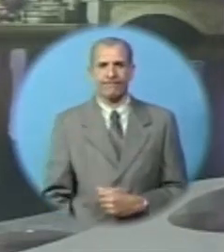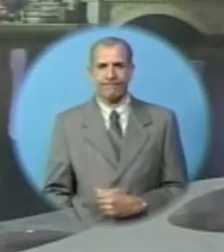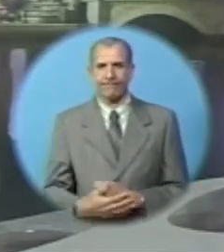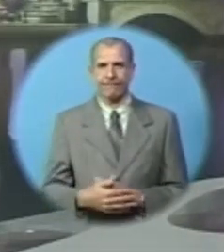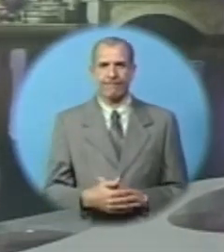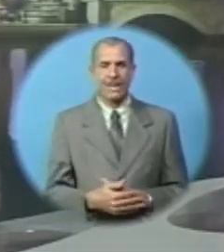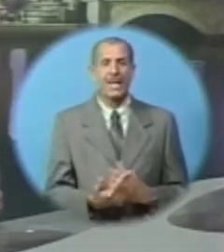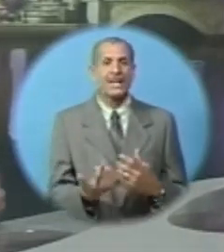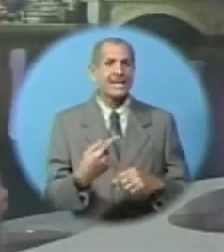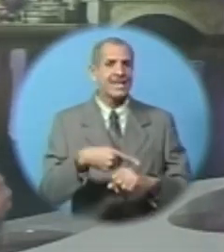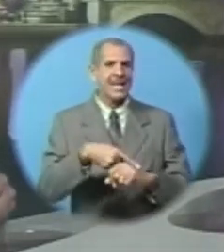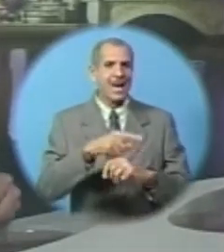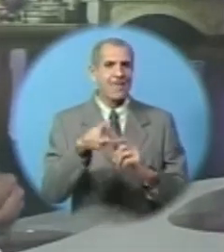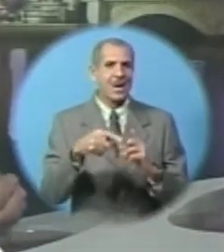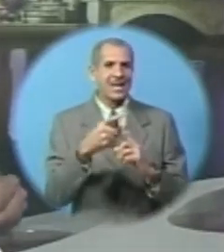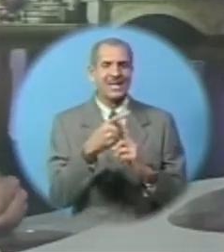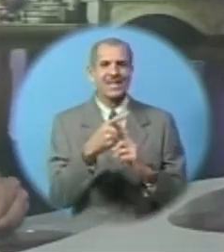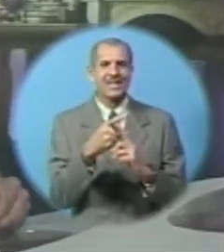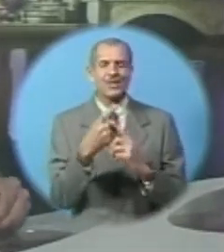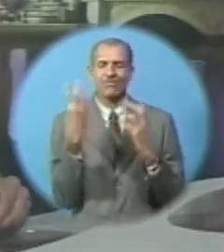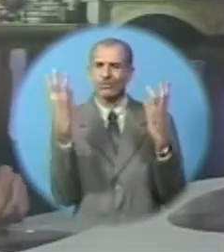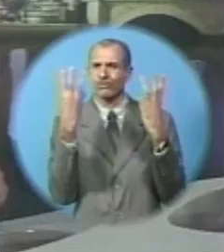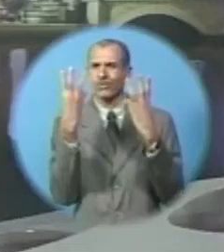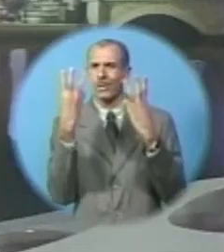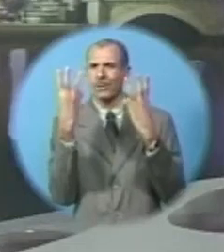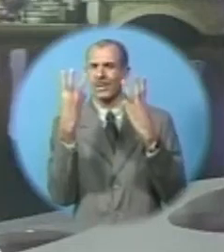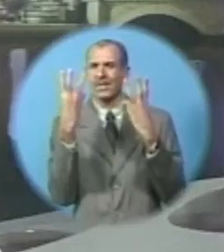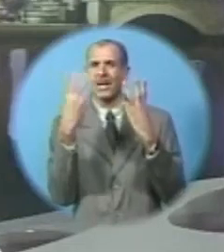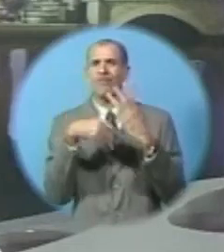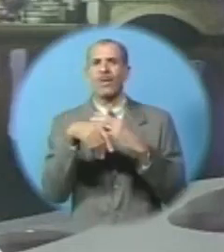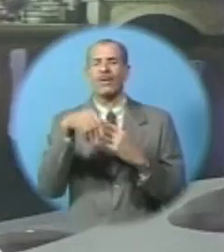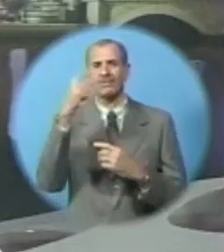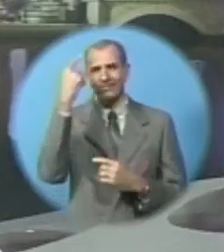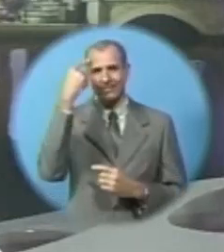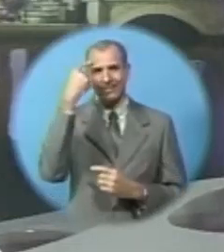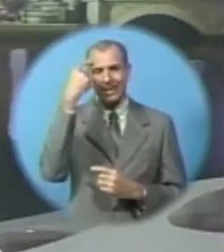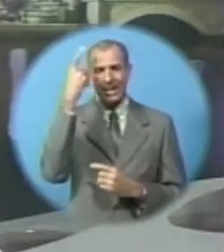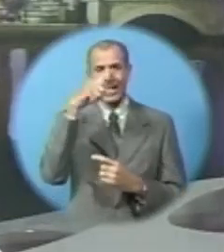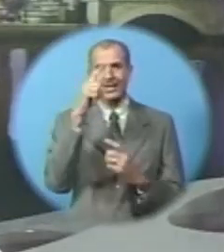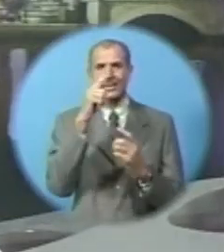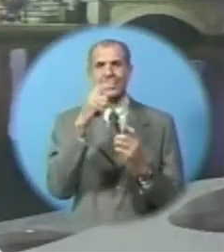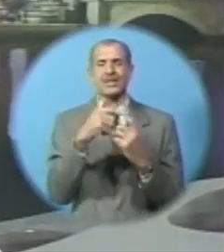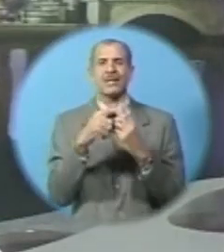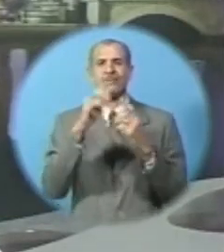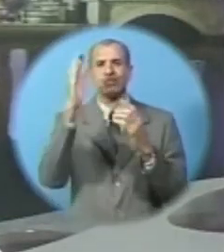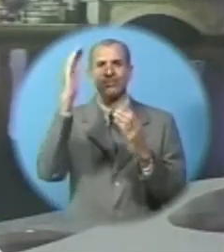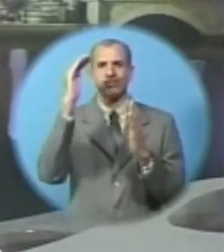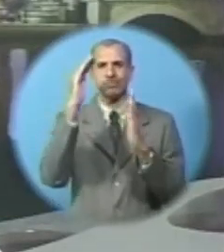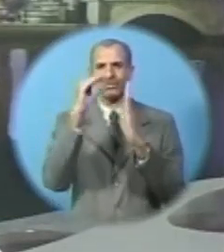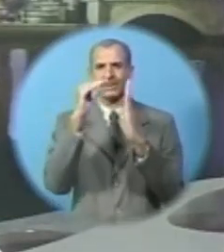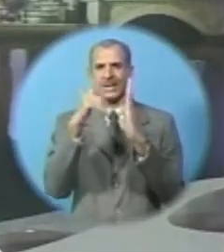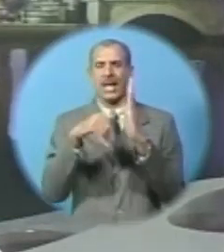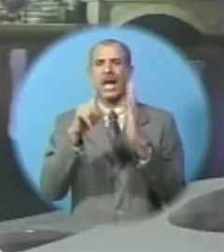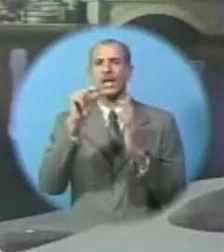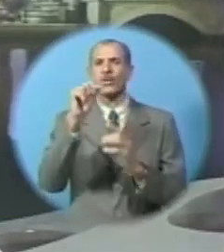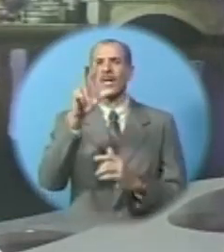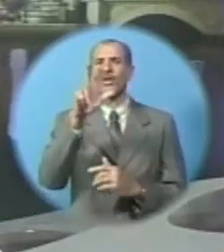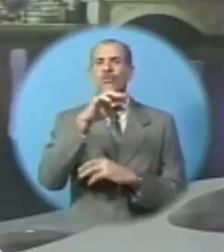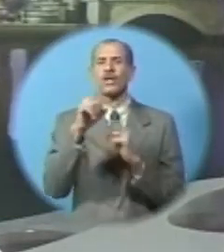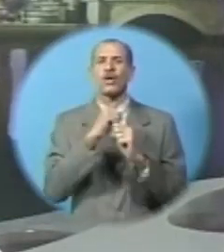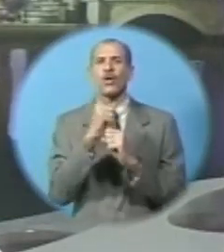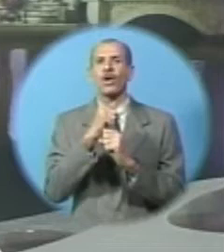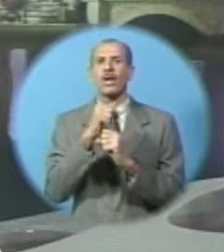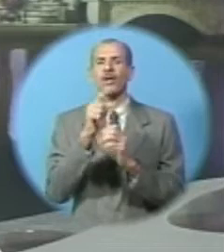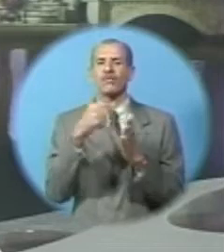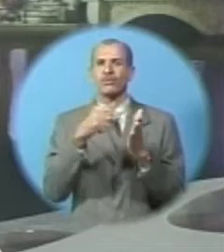At a time when there are mounting concerns about falling literacy rates among young people, a 23-year-old author has been